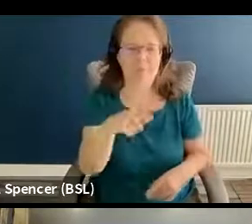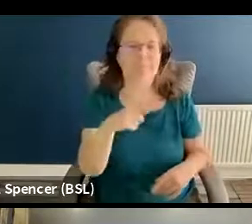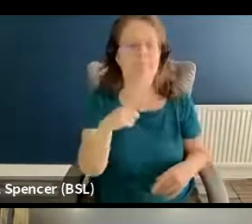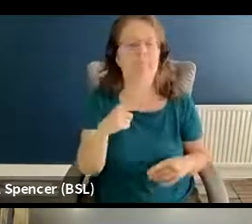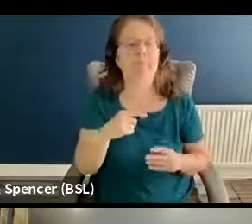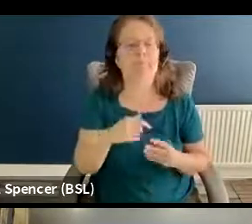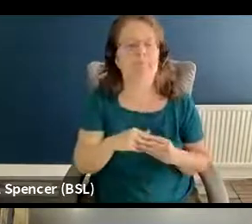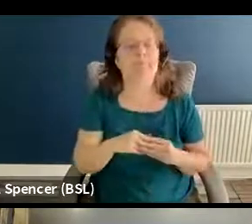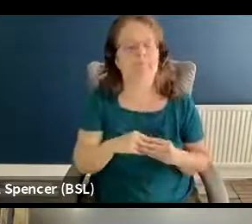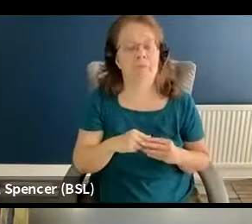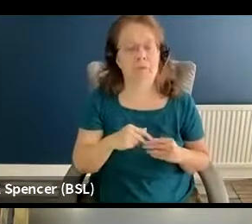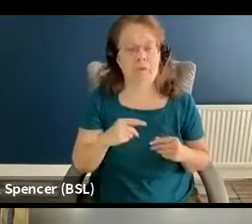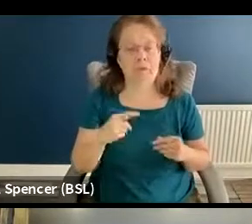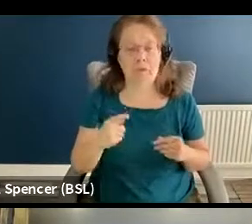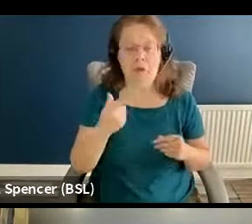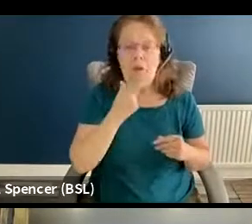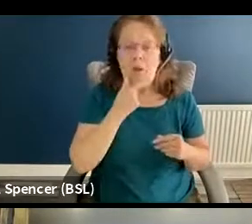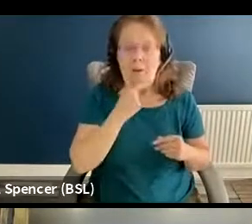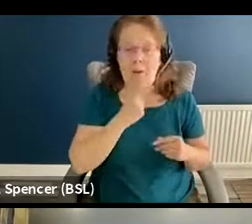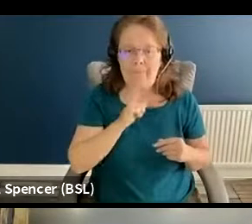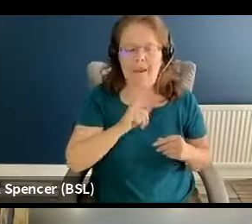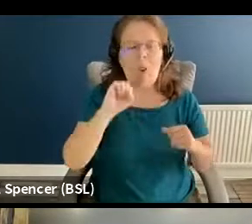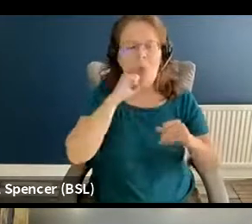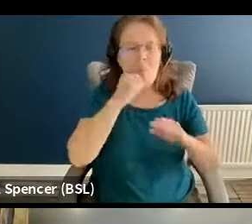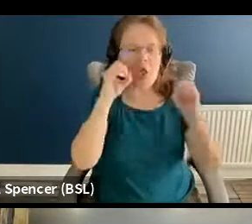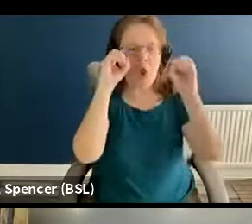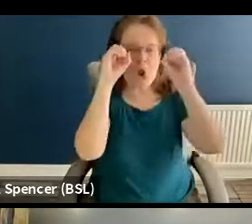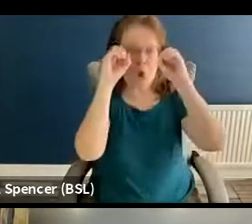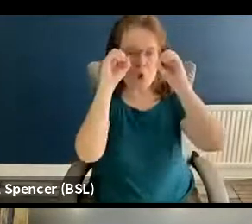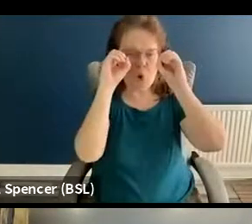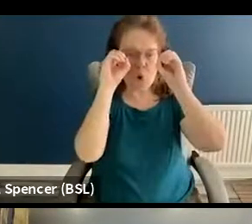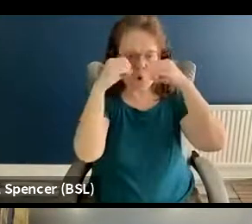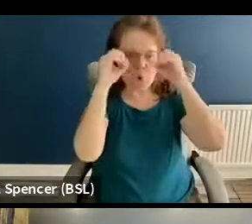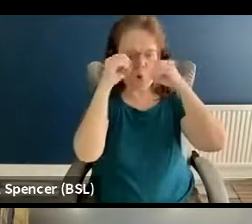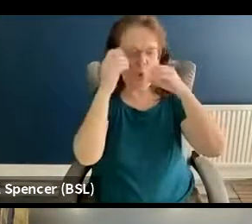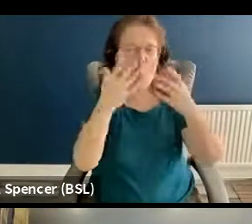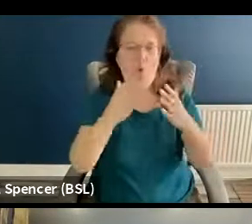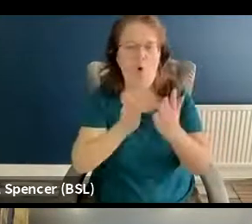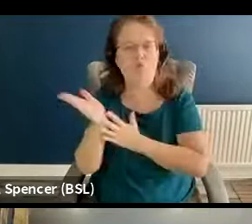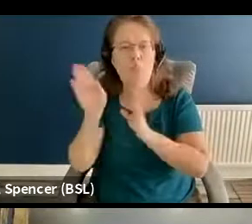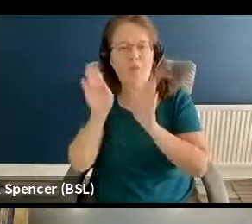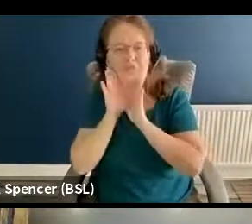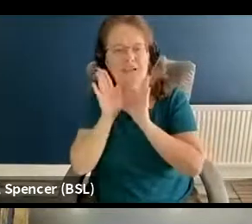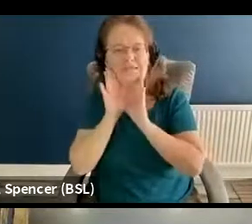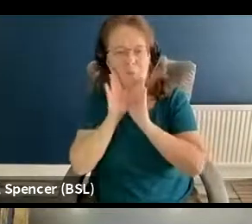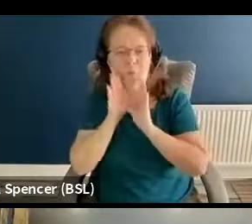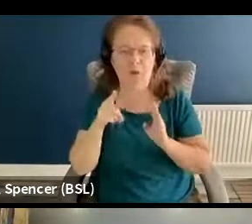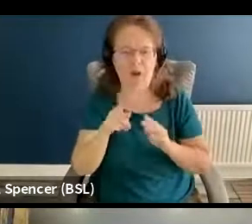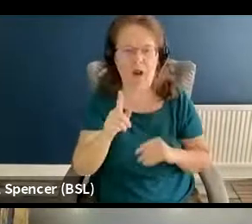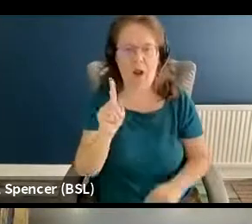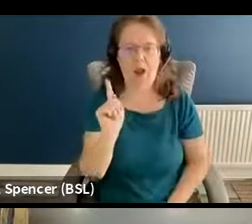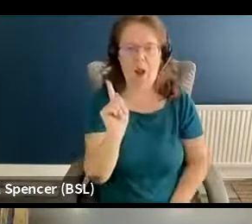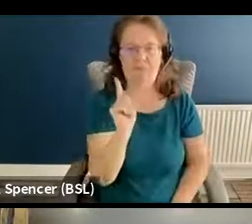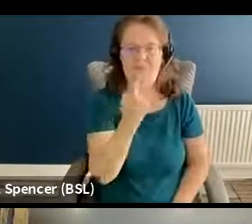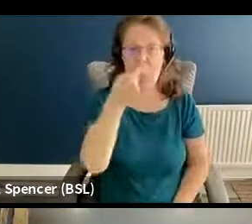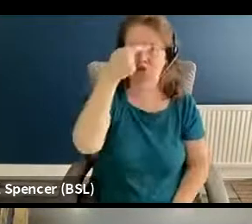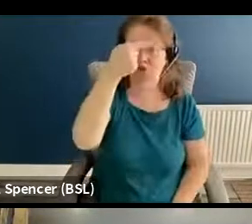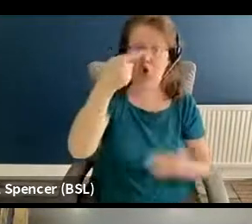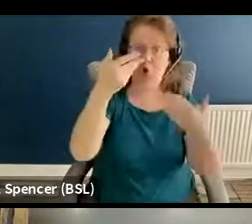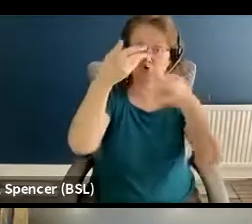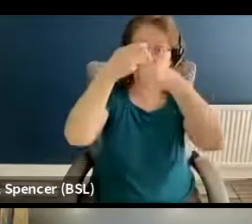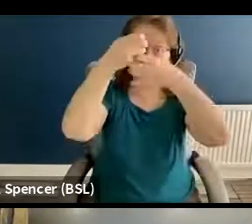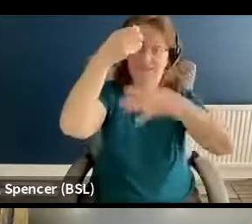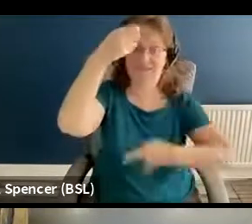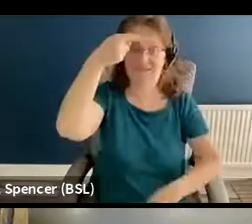point, if people will Google the word Facebook, the first result was